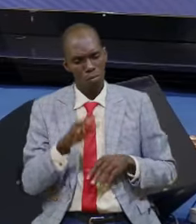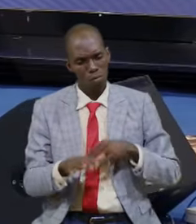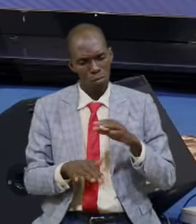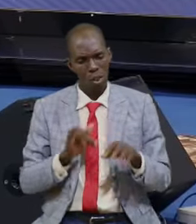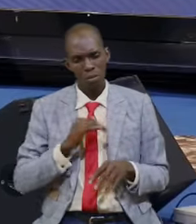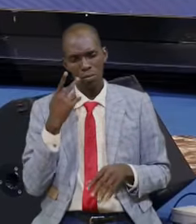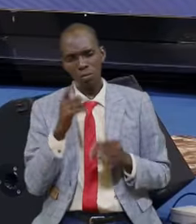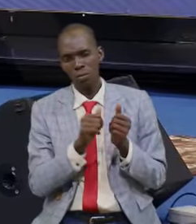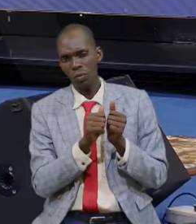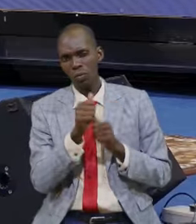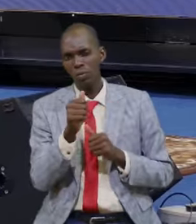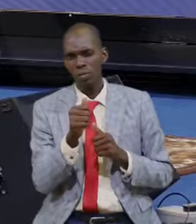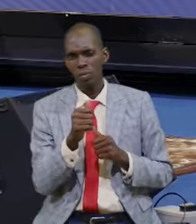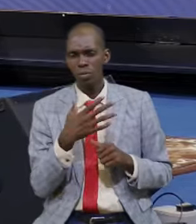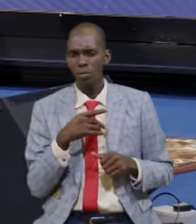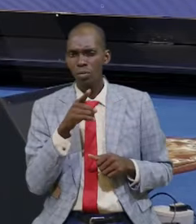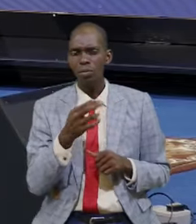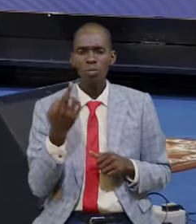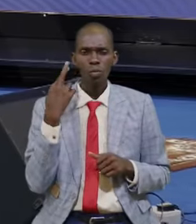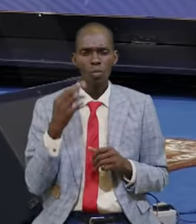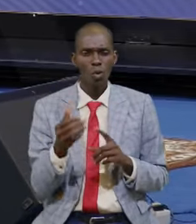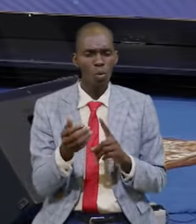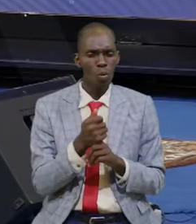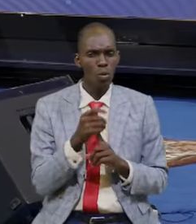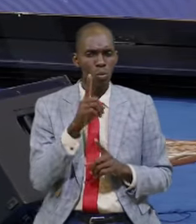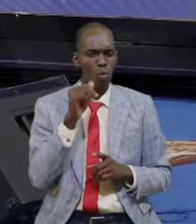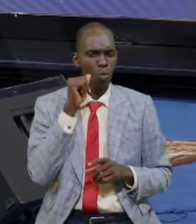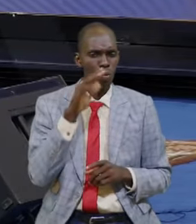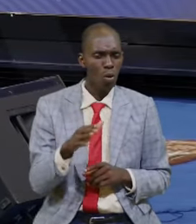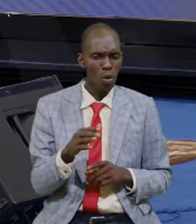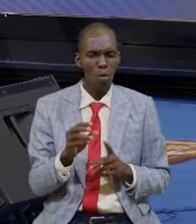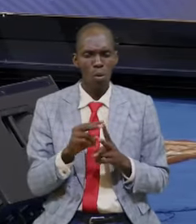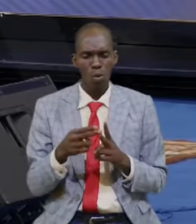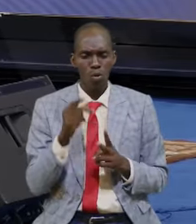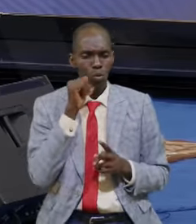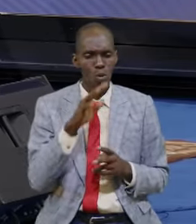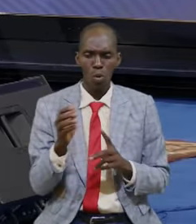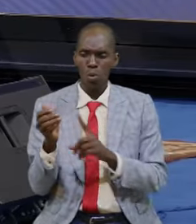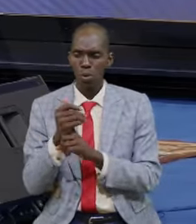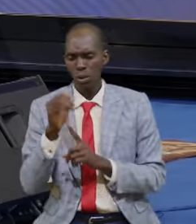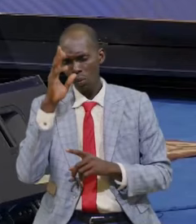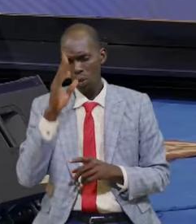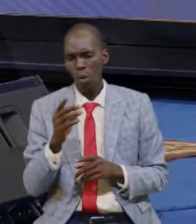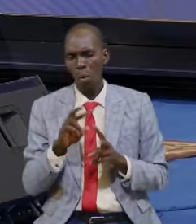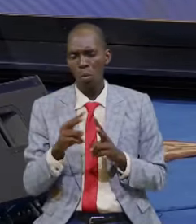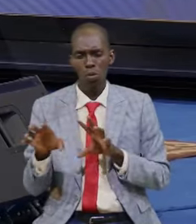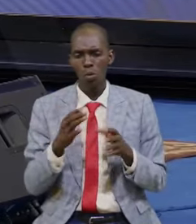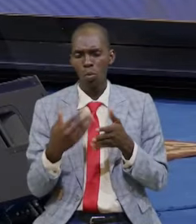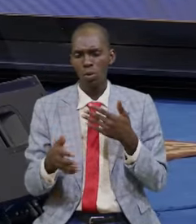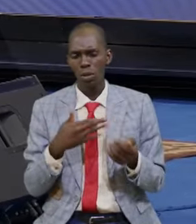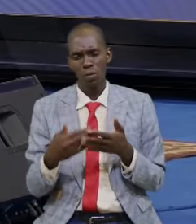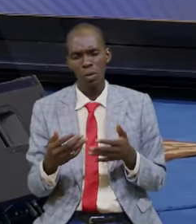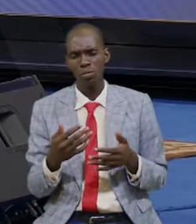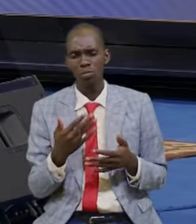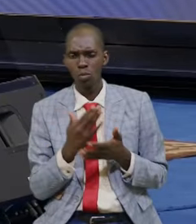and you were holding a, you know, a woman, or holding a man, or doing whatever. Is that your husband? Is that your